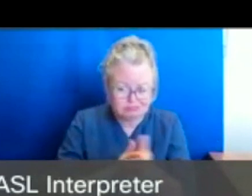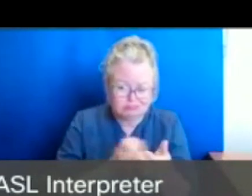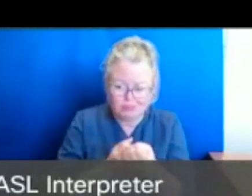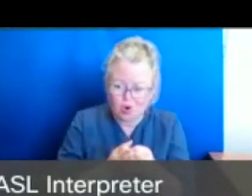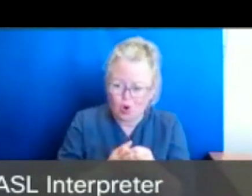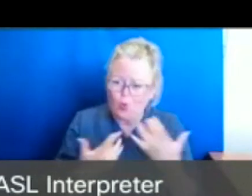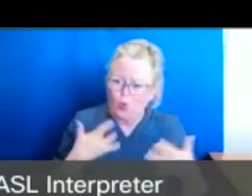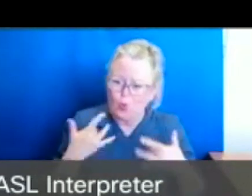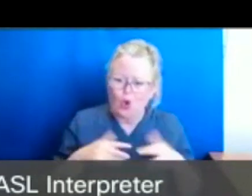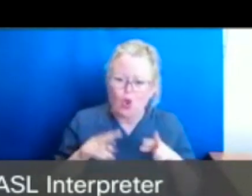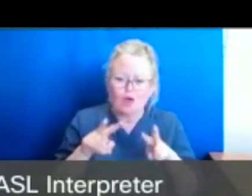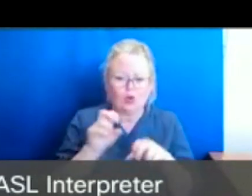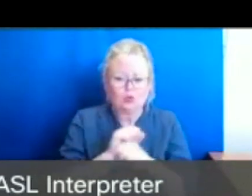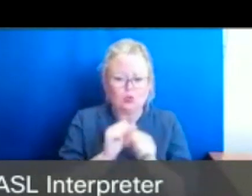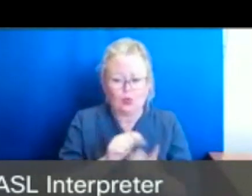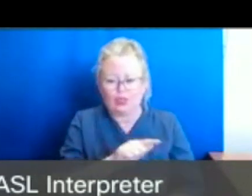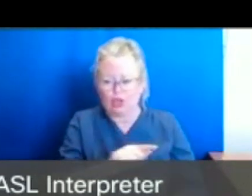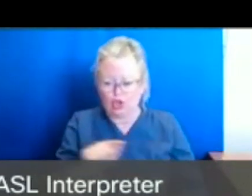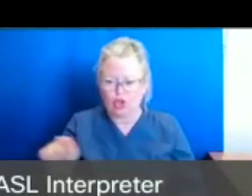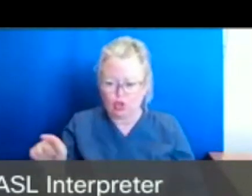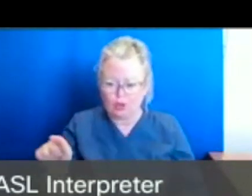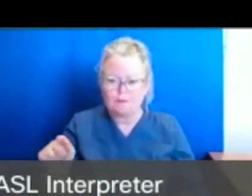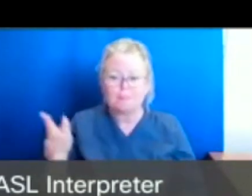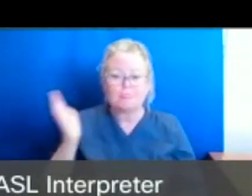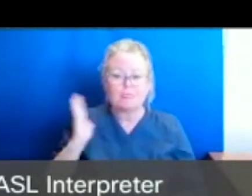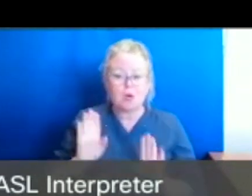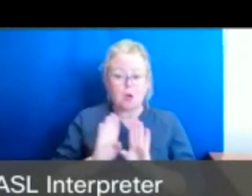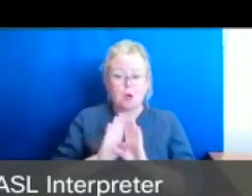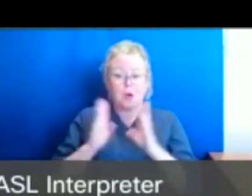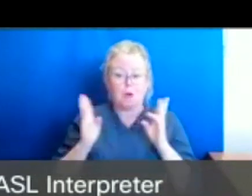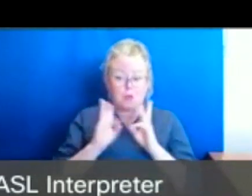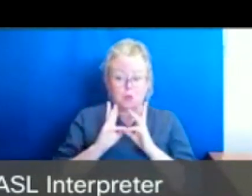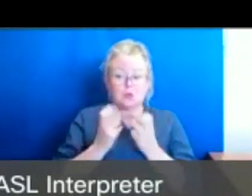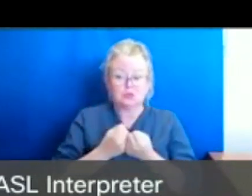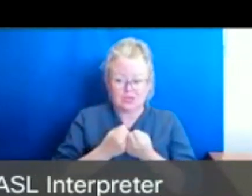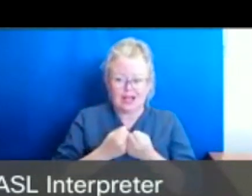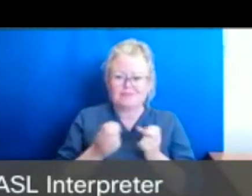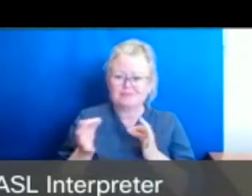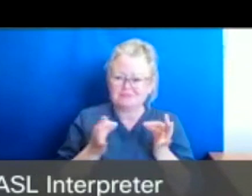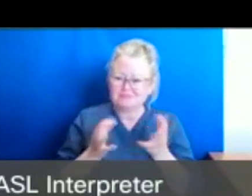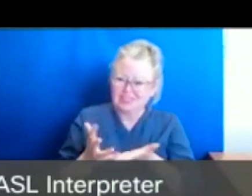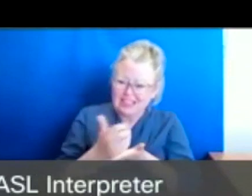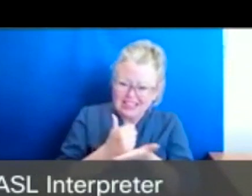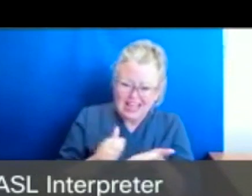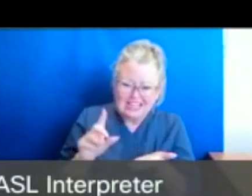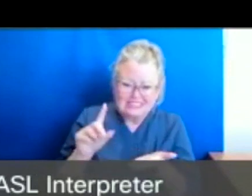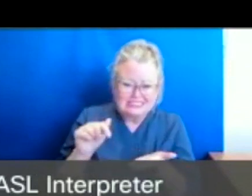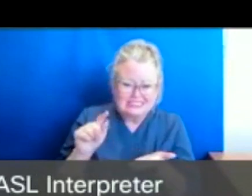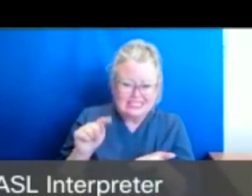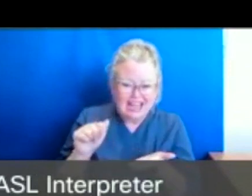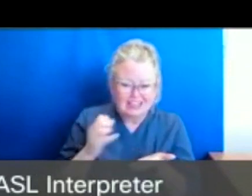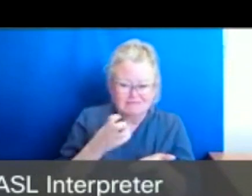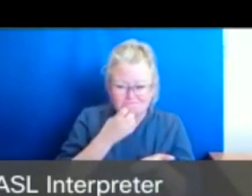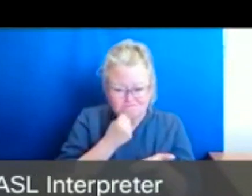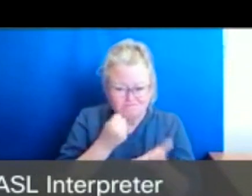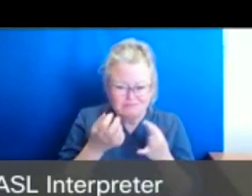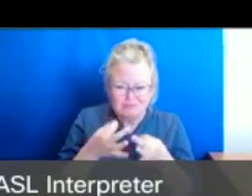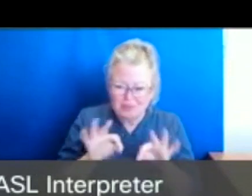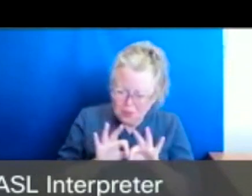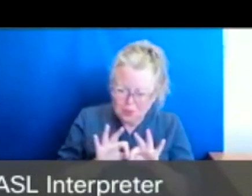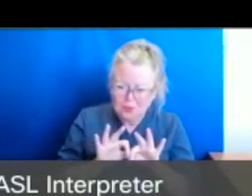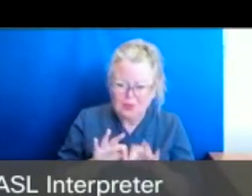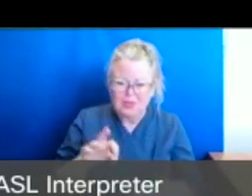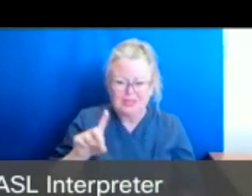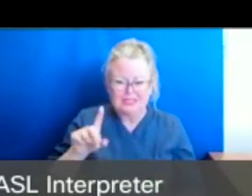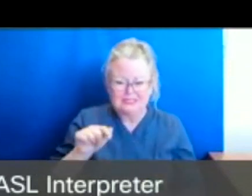you. We talked about at the beginning how important data are of various forms and administrative data systems